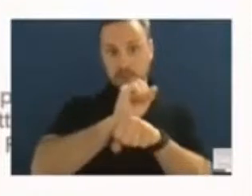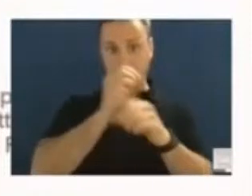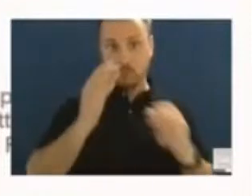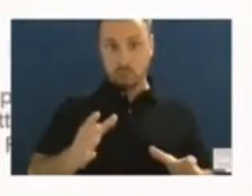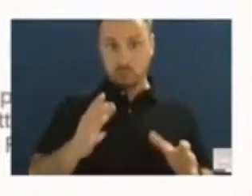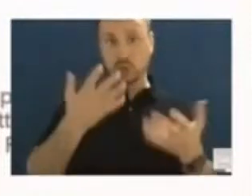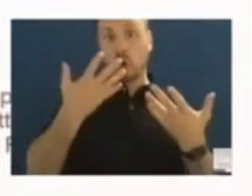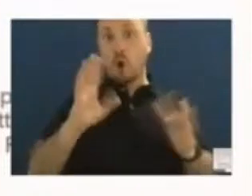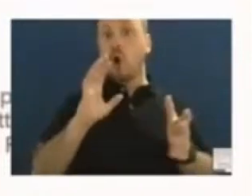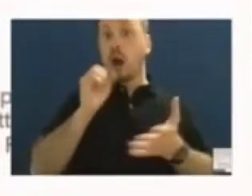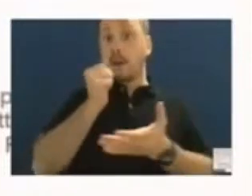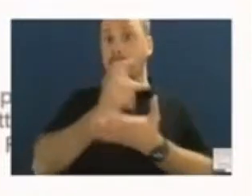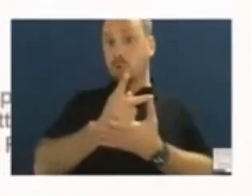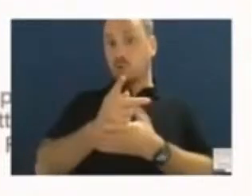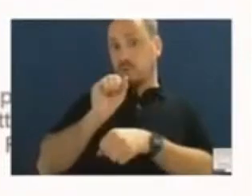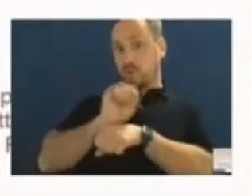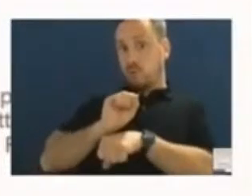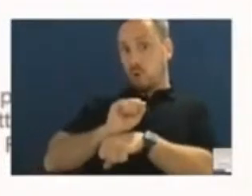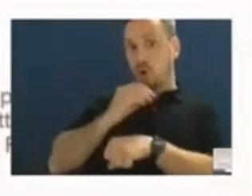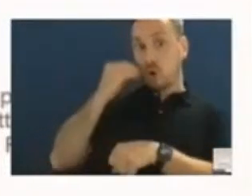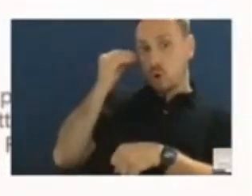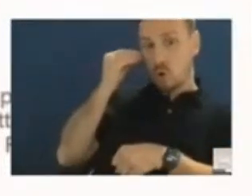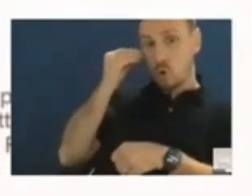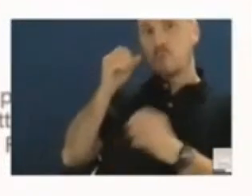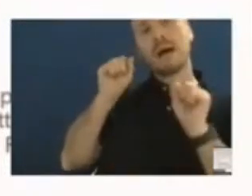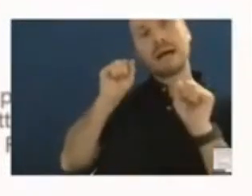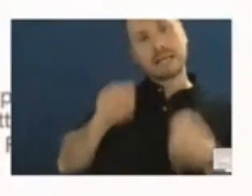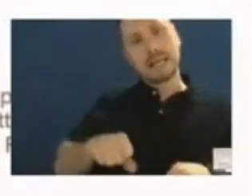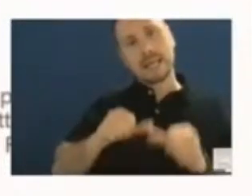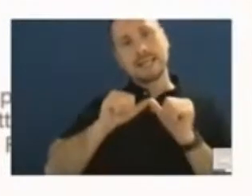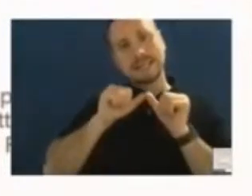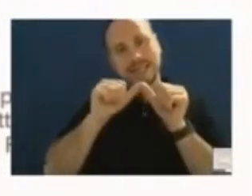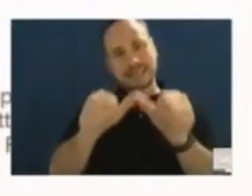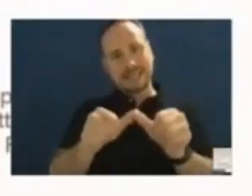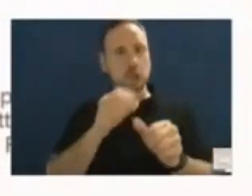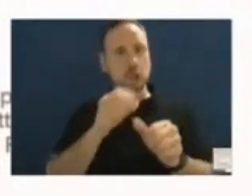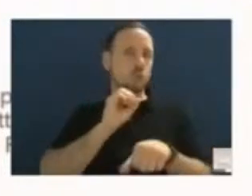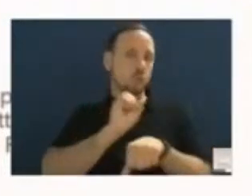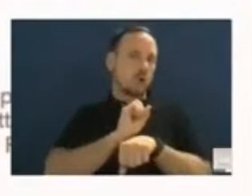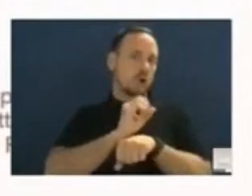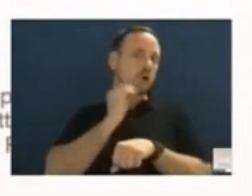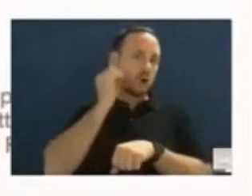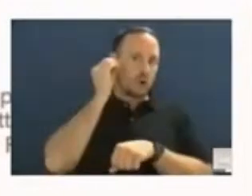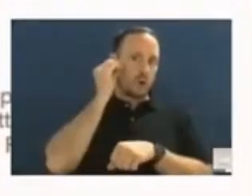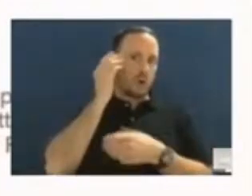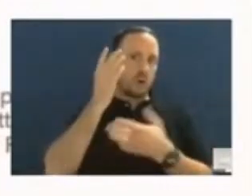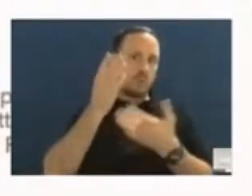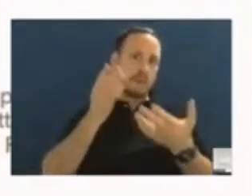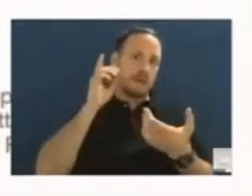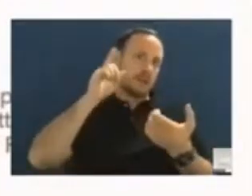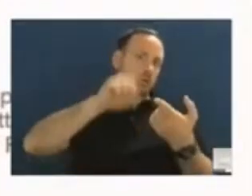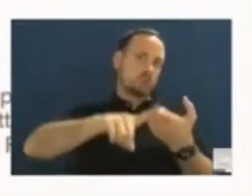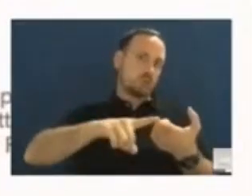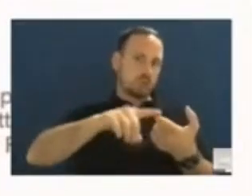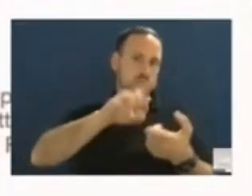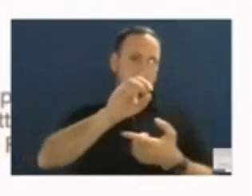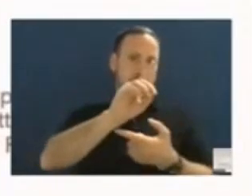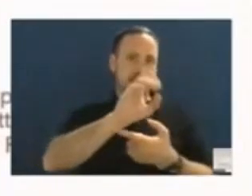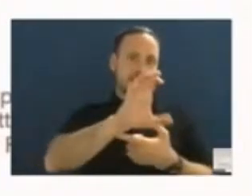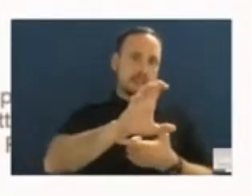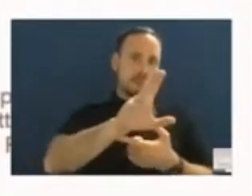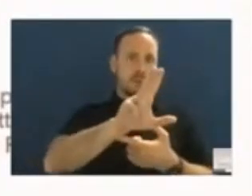remotely will be permitted to continue in that capacity at this time, we anticipate through December. So through December 31st of this